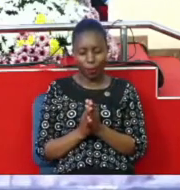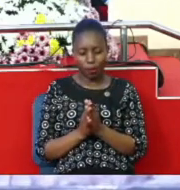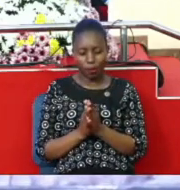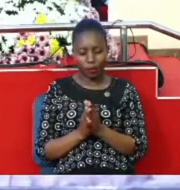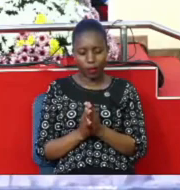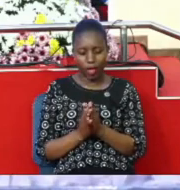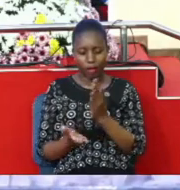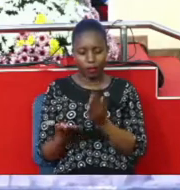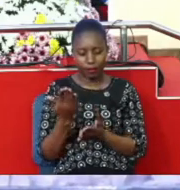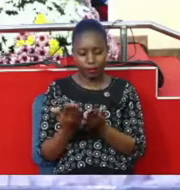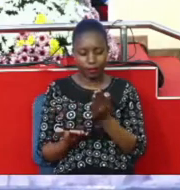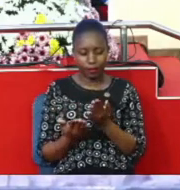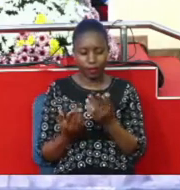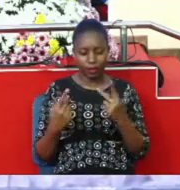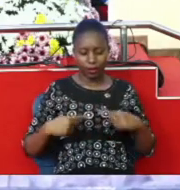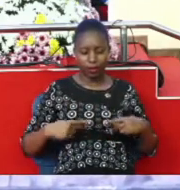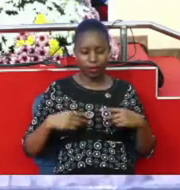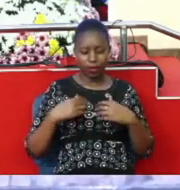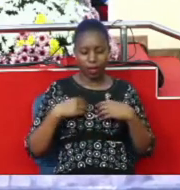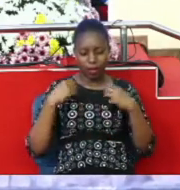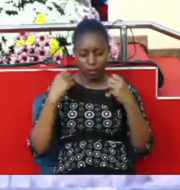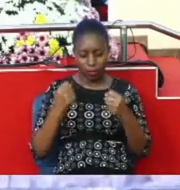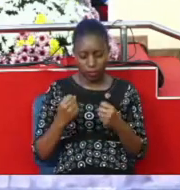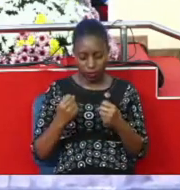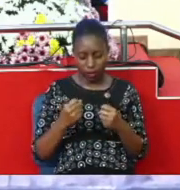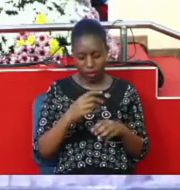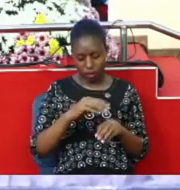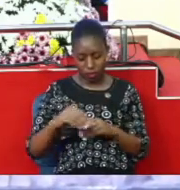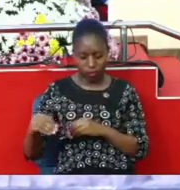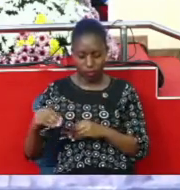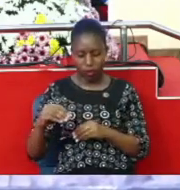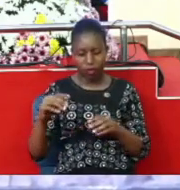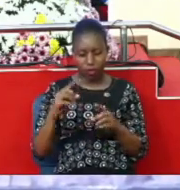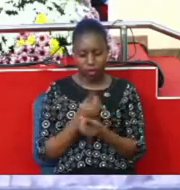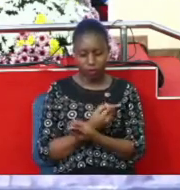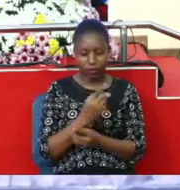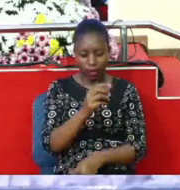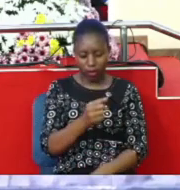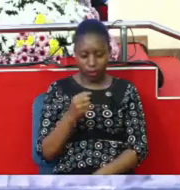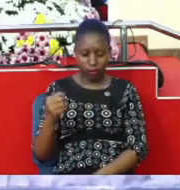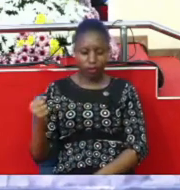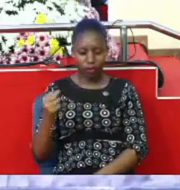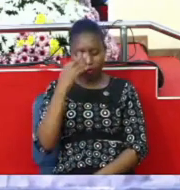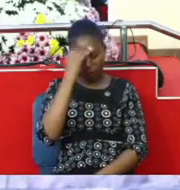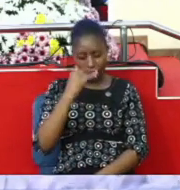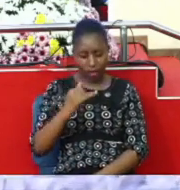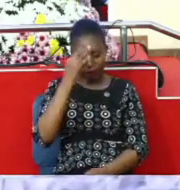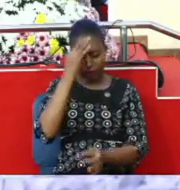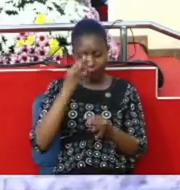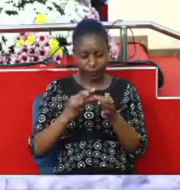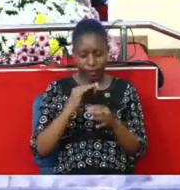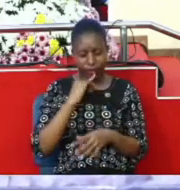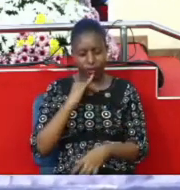door in the mighty name of Jesus. Faith is their victory.